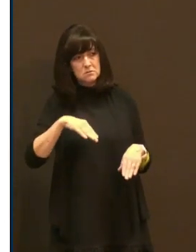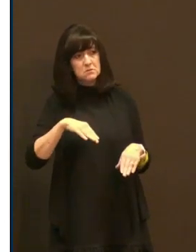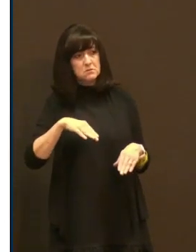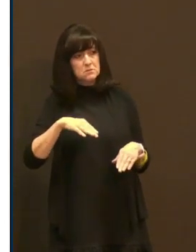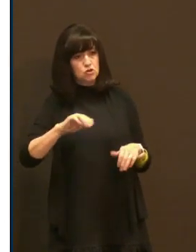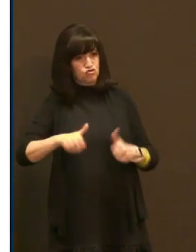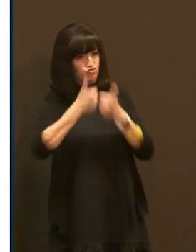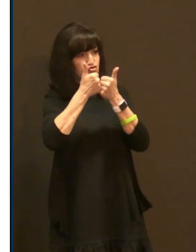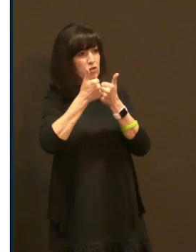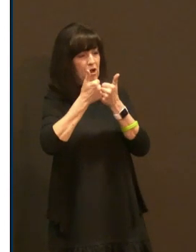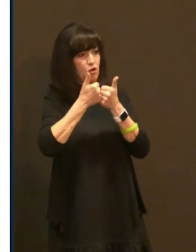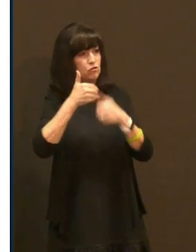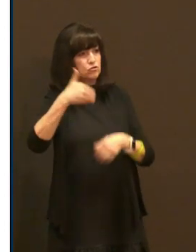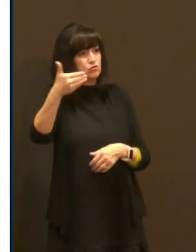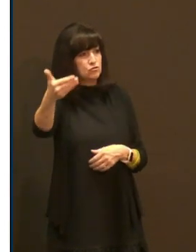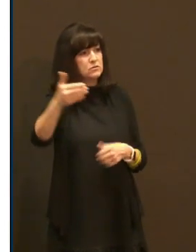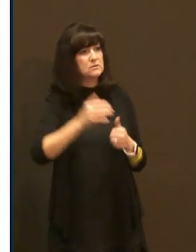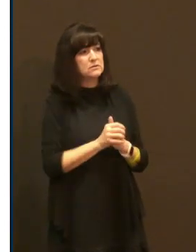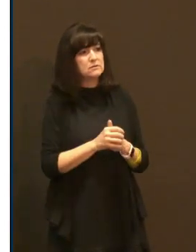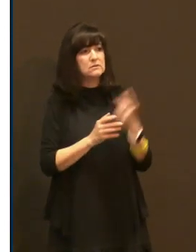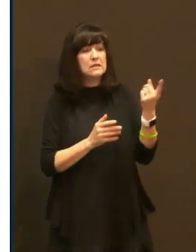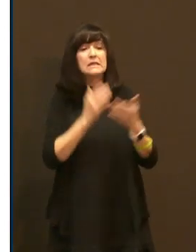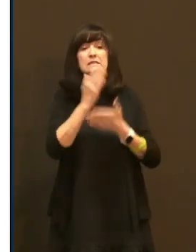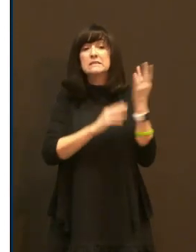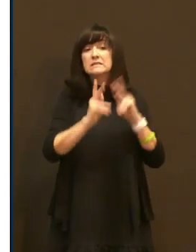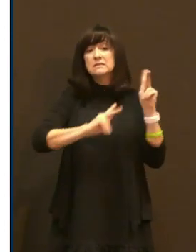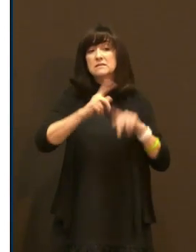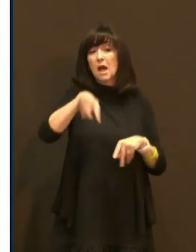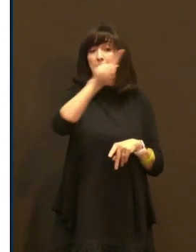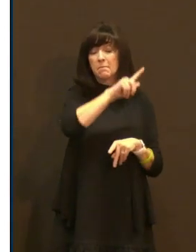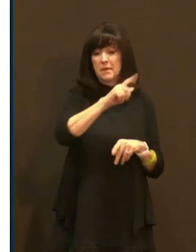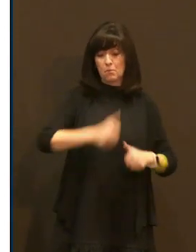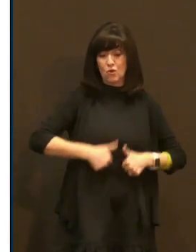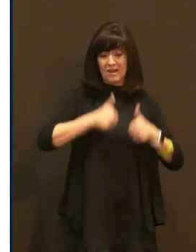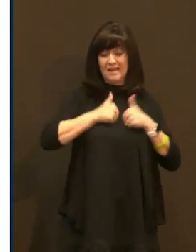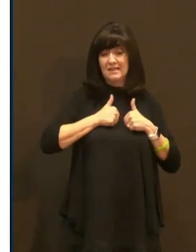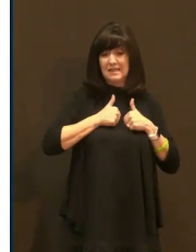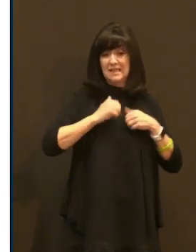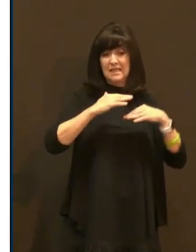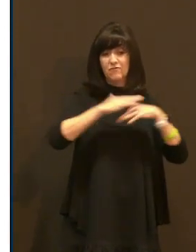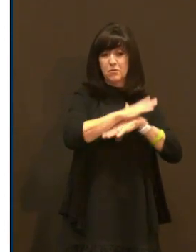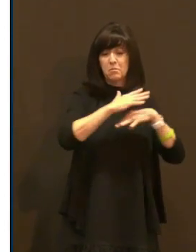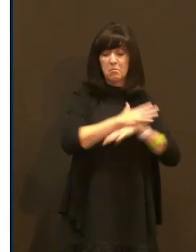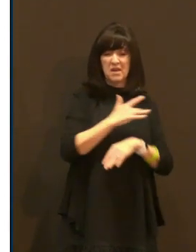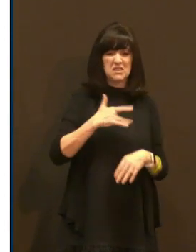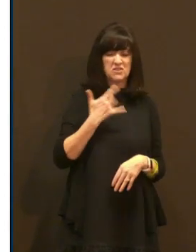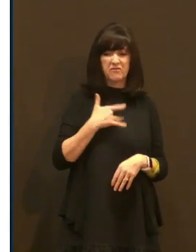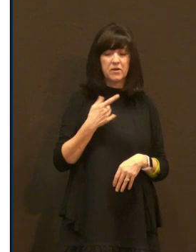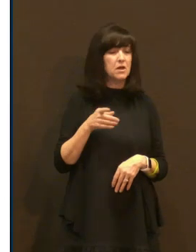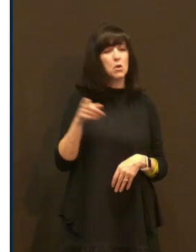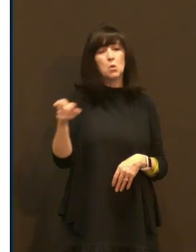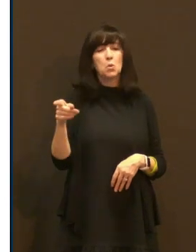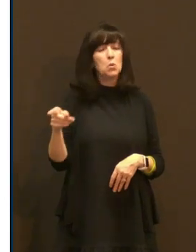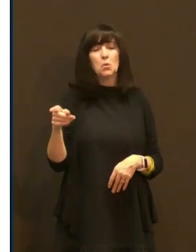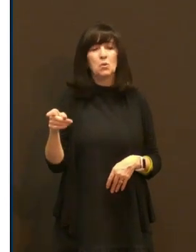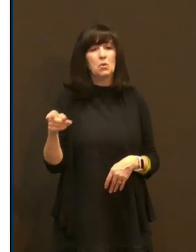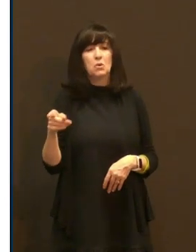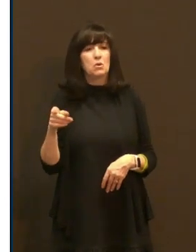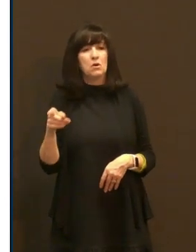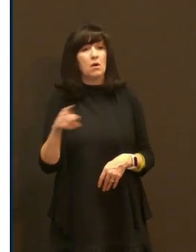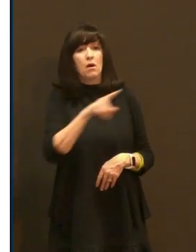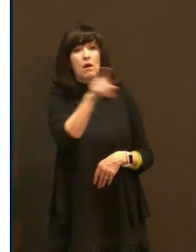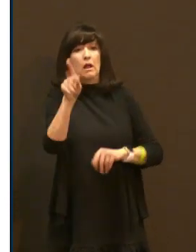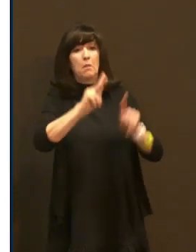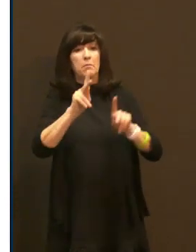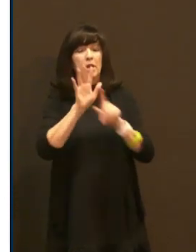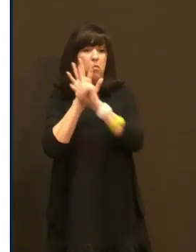residents who think that you're just giving in to the demands of the business community? Yeah, that's